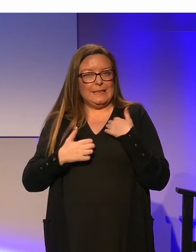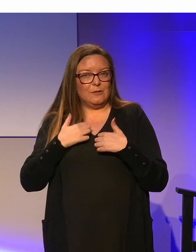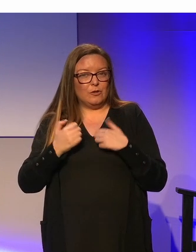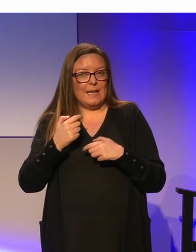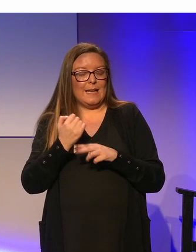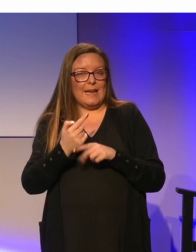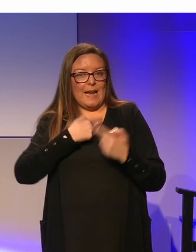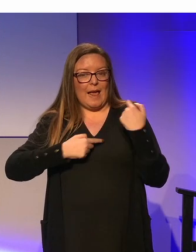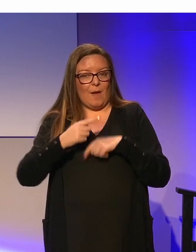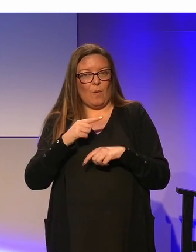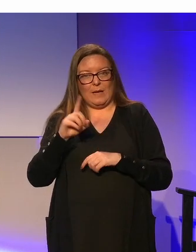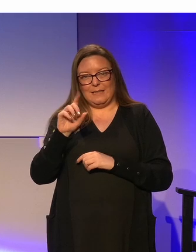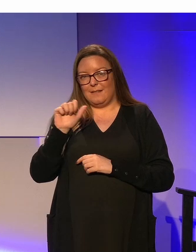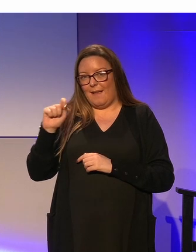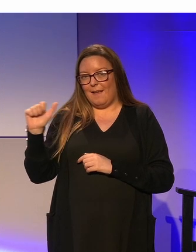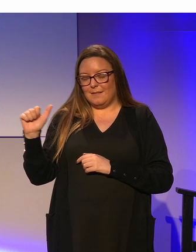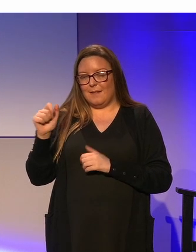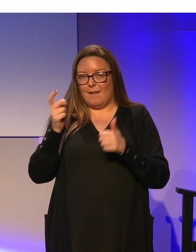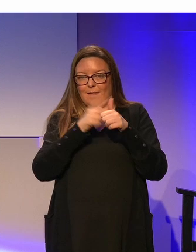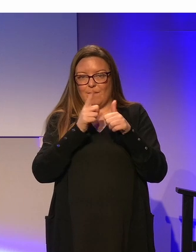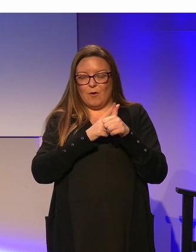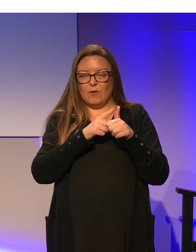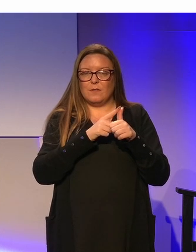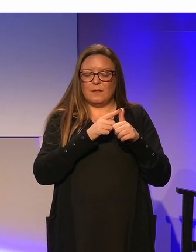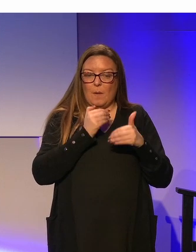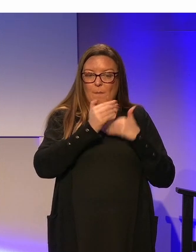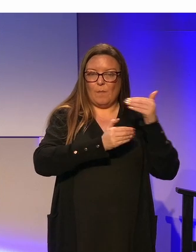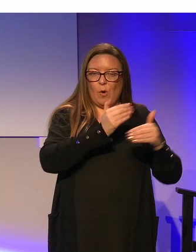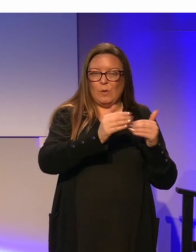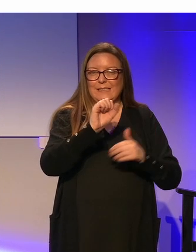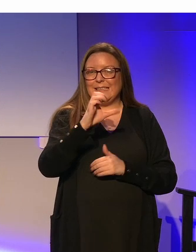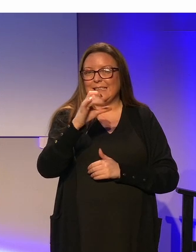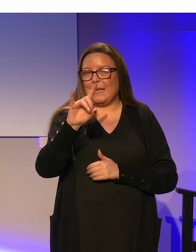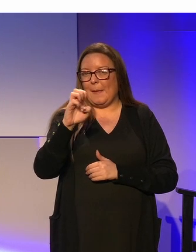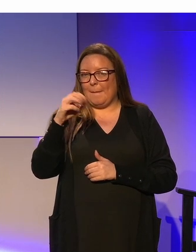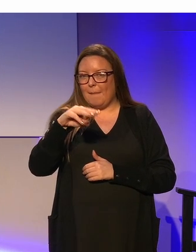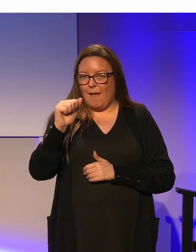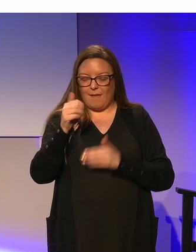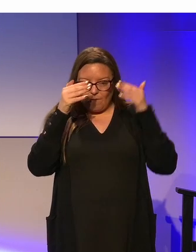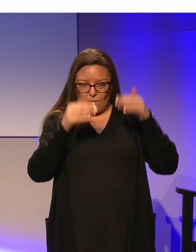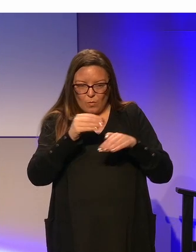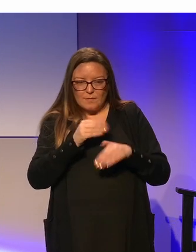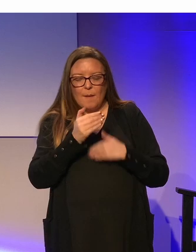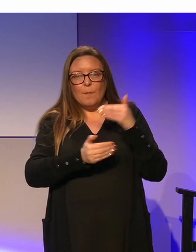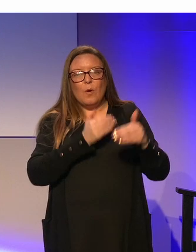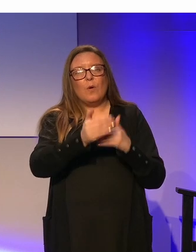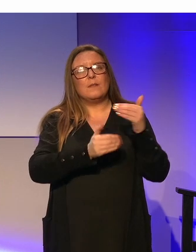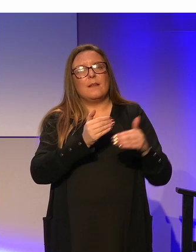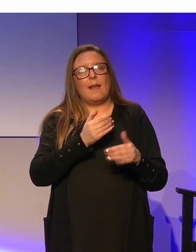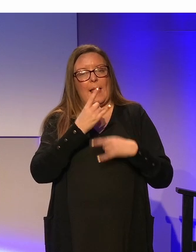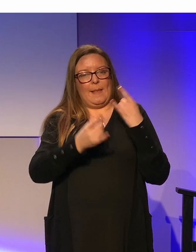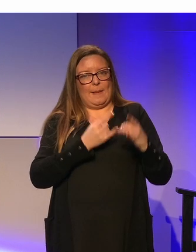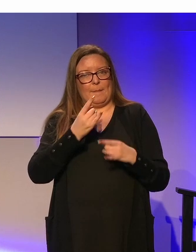our data set. First, this phenomenon of process schema, a focus on processes being dominant